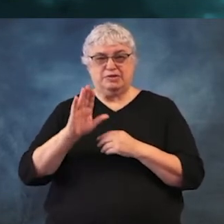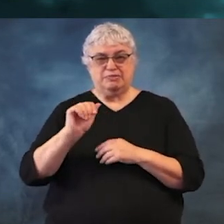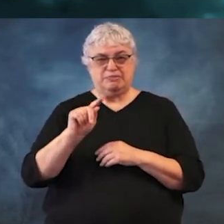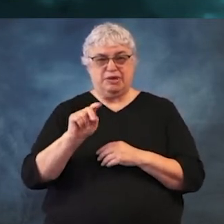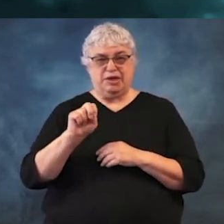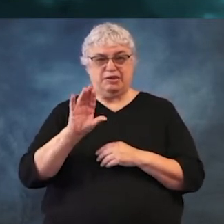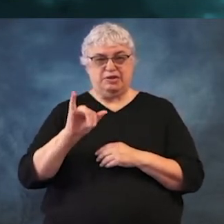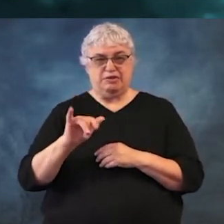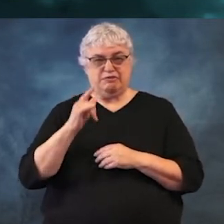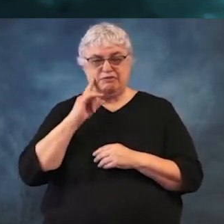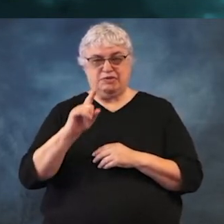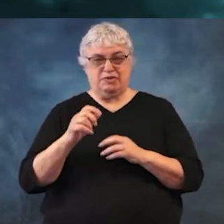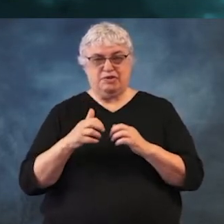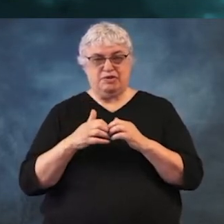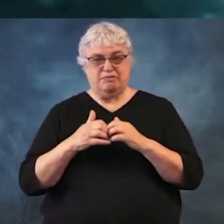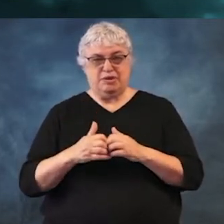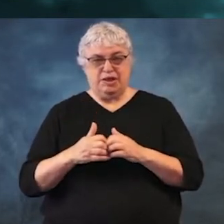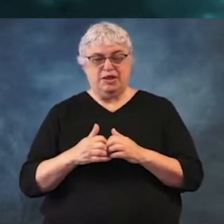for medical equipment,